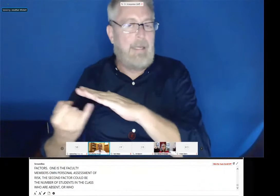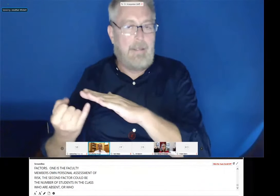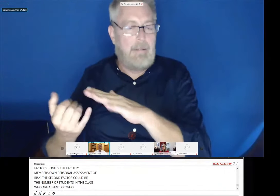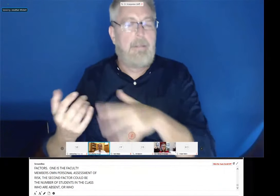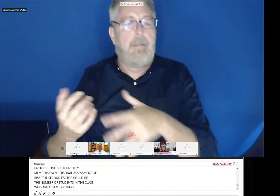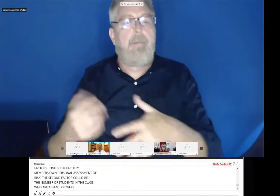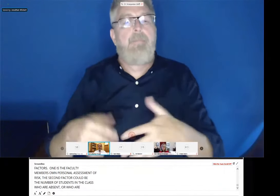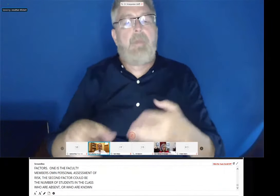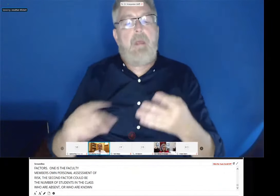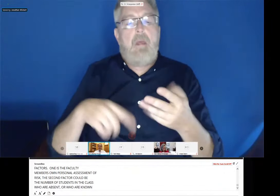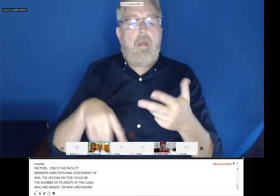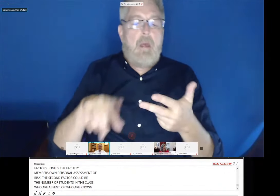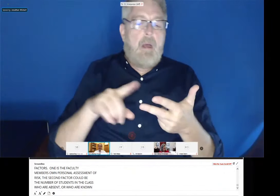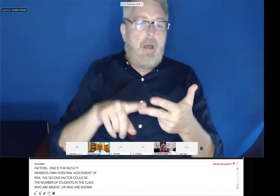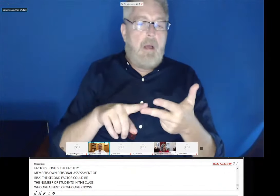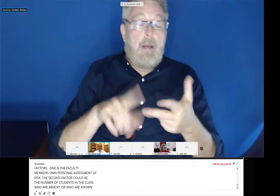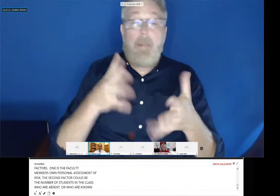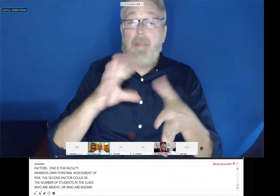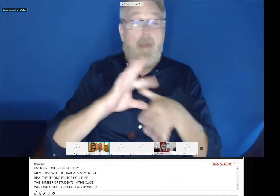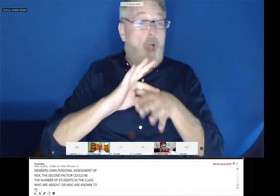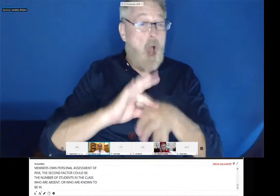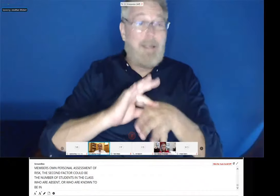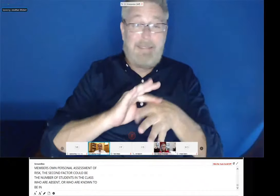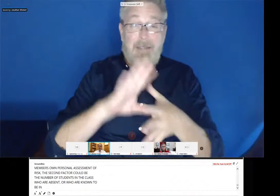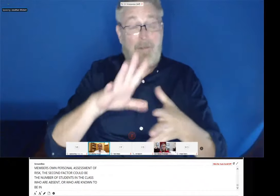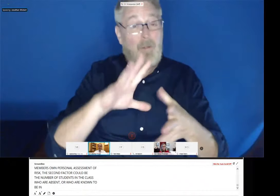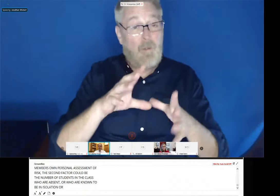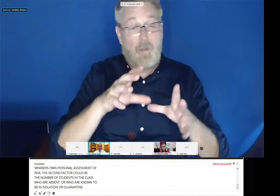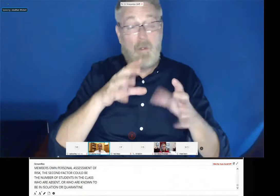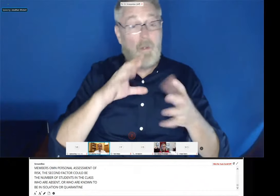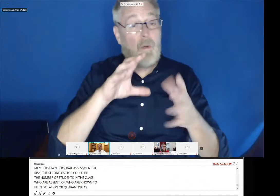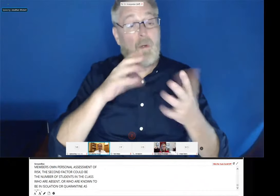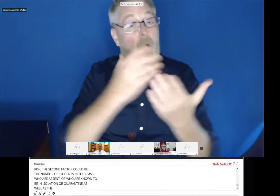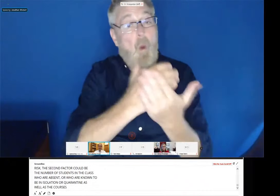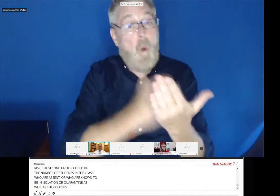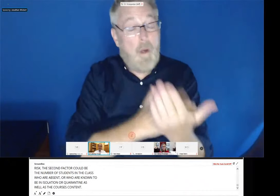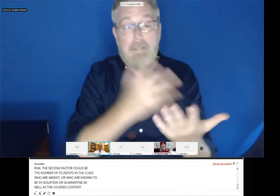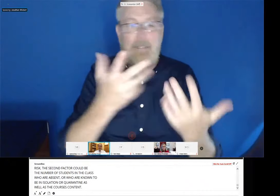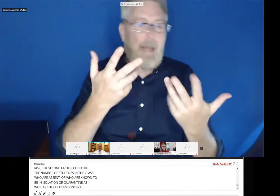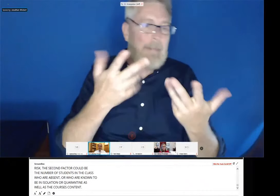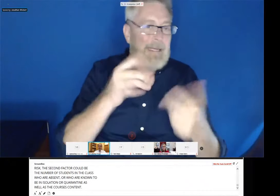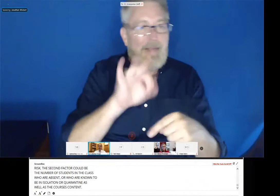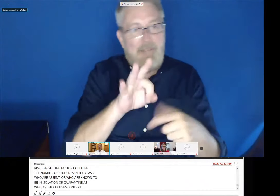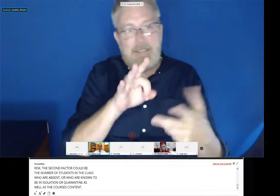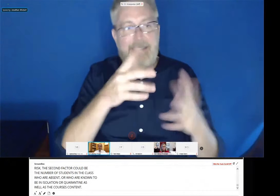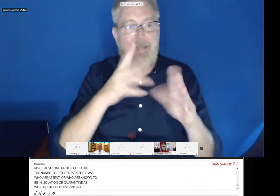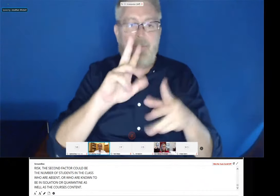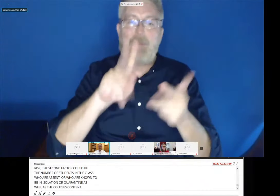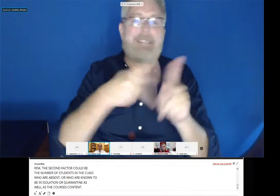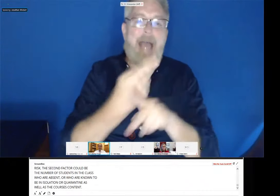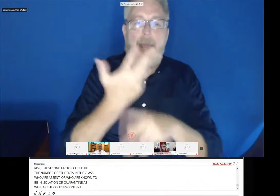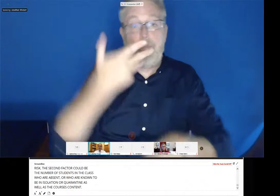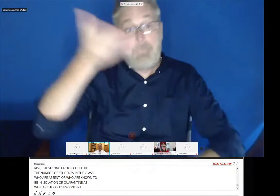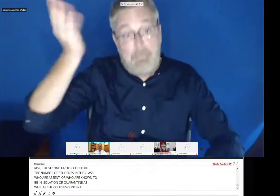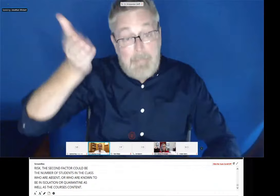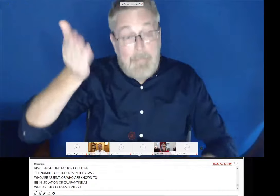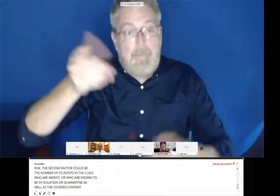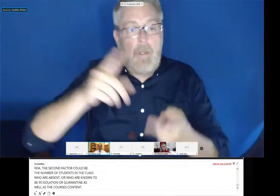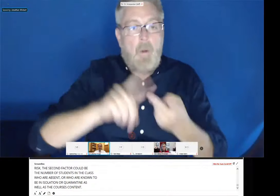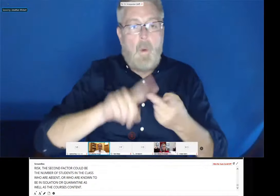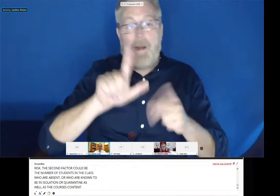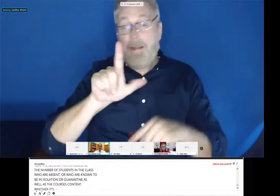quarantine, as well as the course's content and pedagogy, whether it's a lecture course or a laboratory